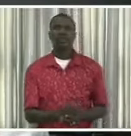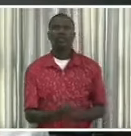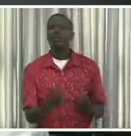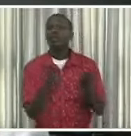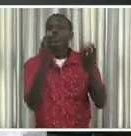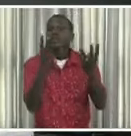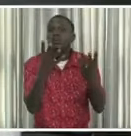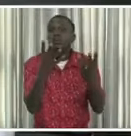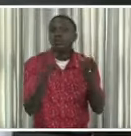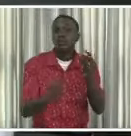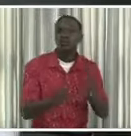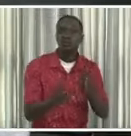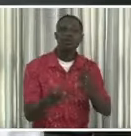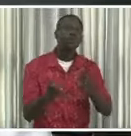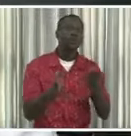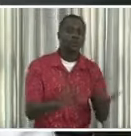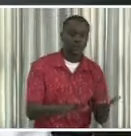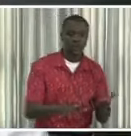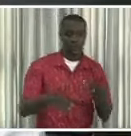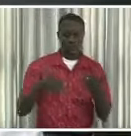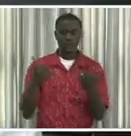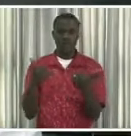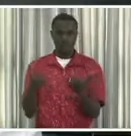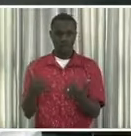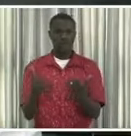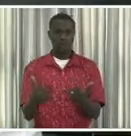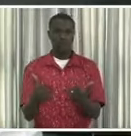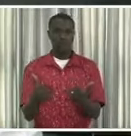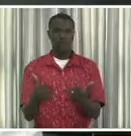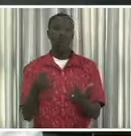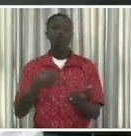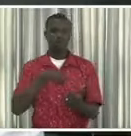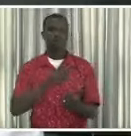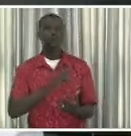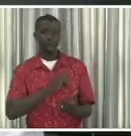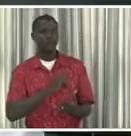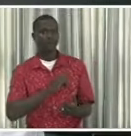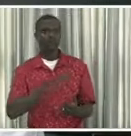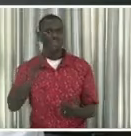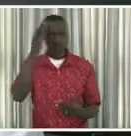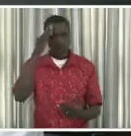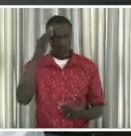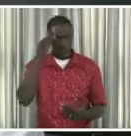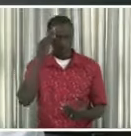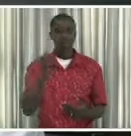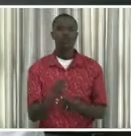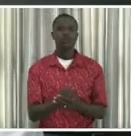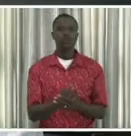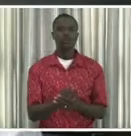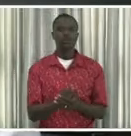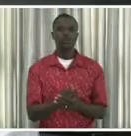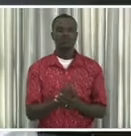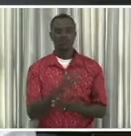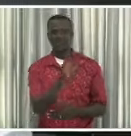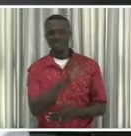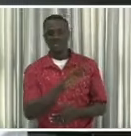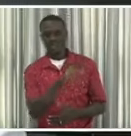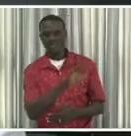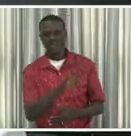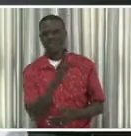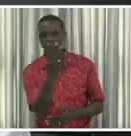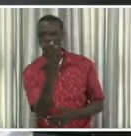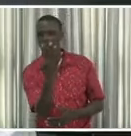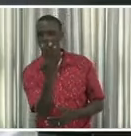We now know, and General, you go confirm this as well, that about, well, now na 14